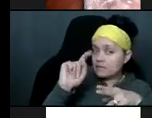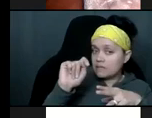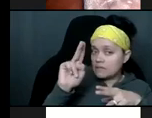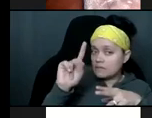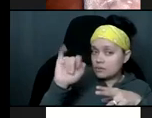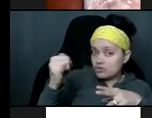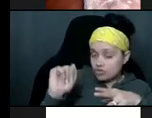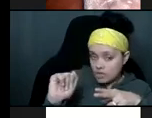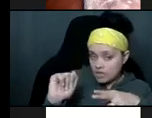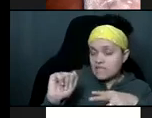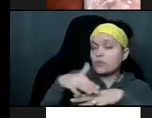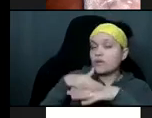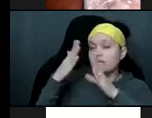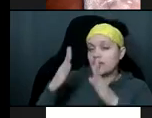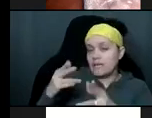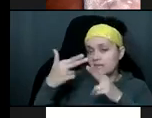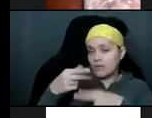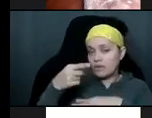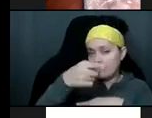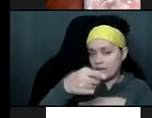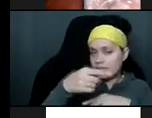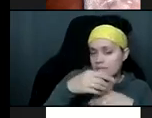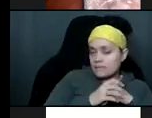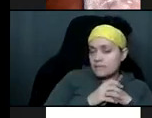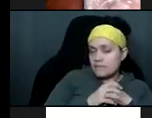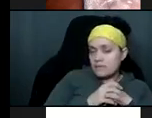the natives called this land.